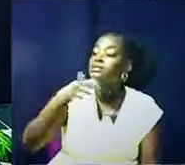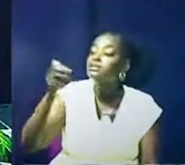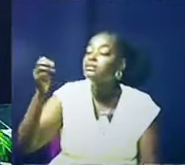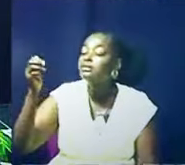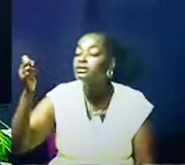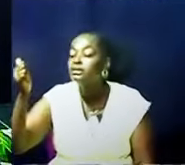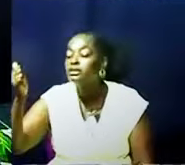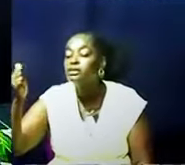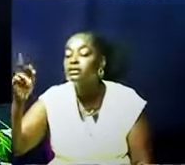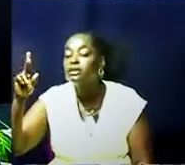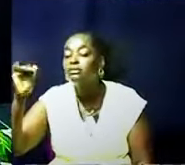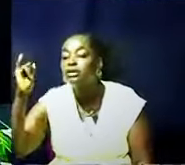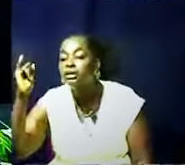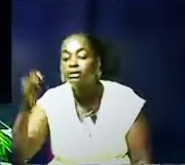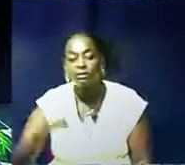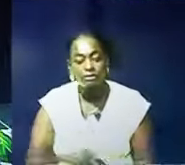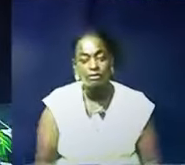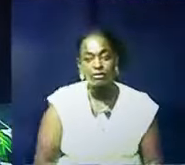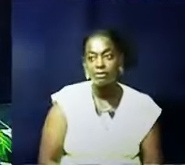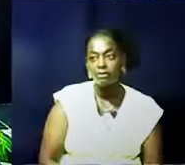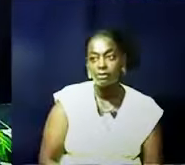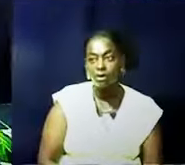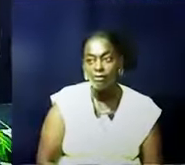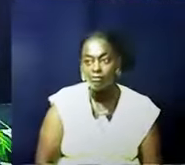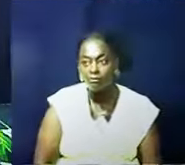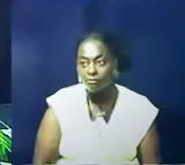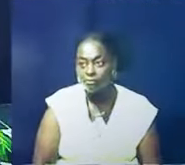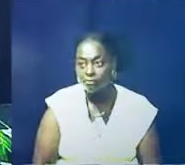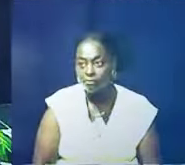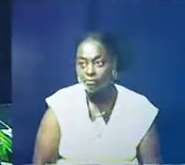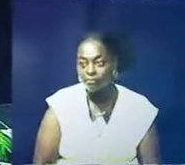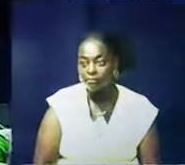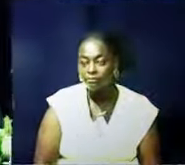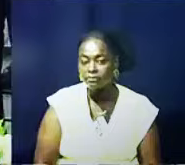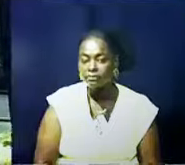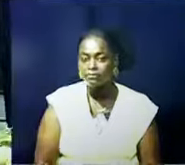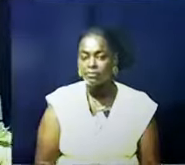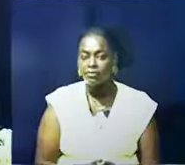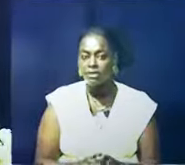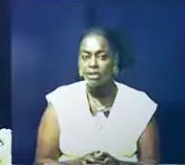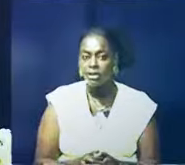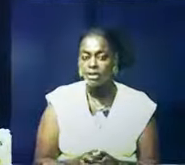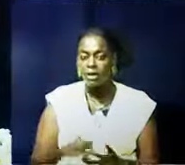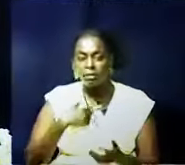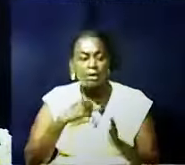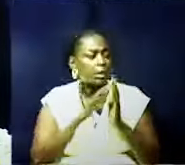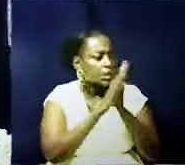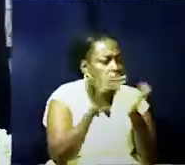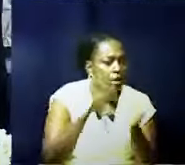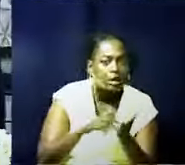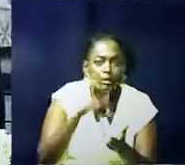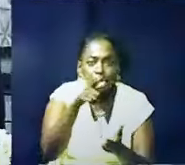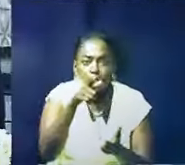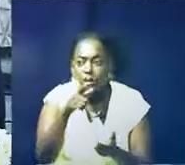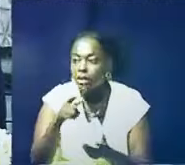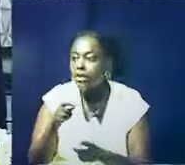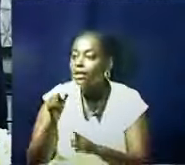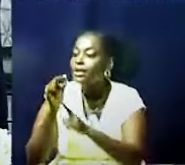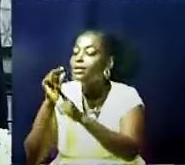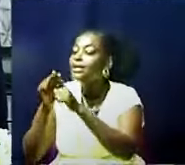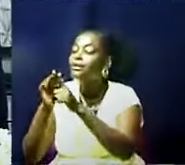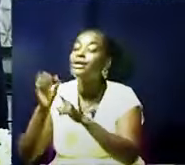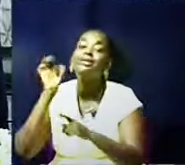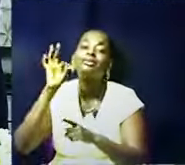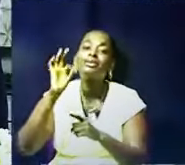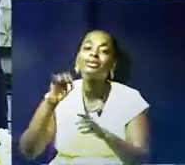we know them. Because I said, now, who are seven saying? We know them. One kasa, and I feel the young crowd kind of wow, oh,